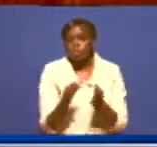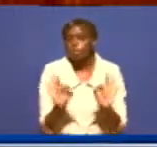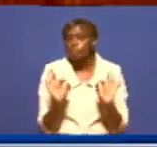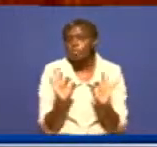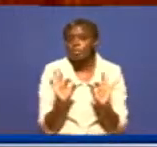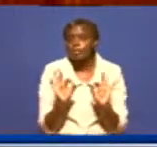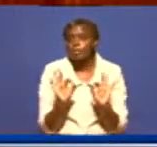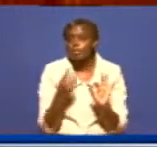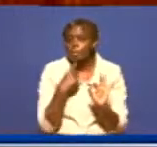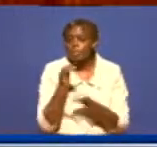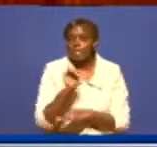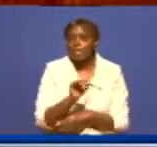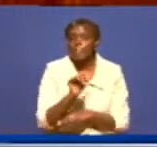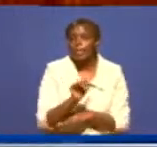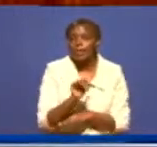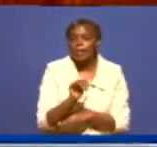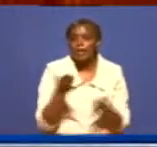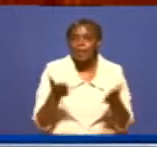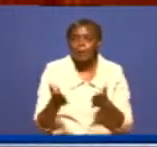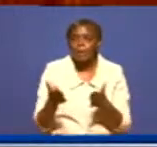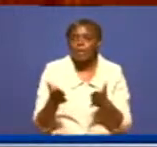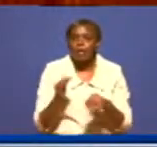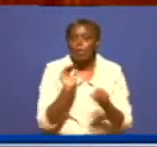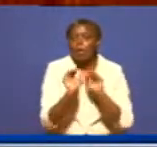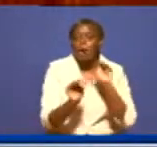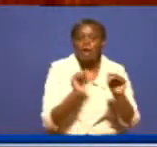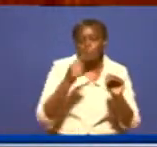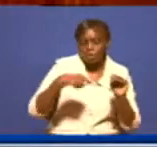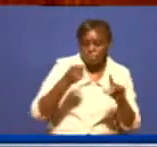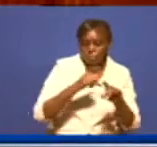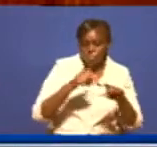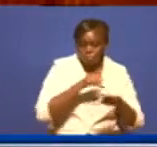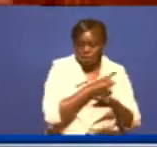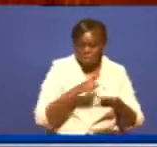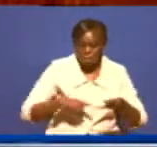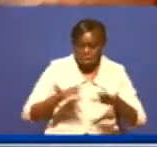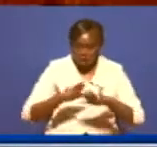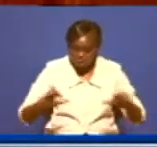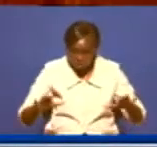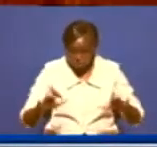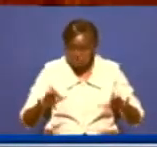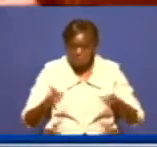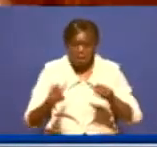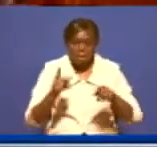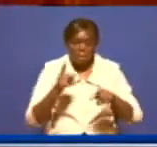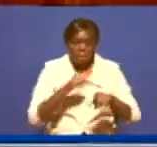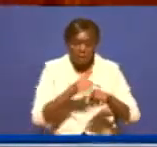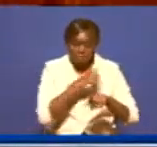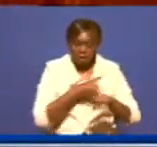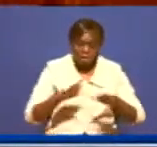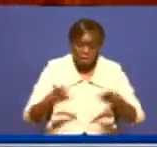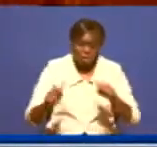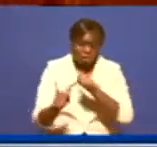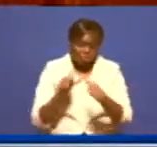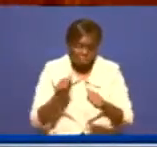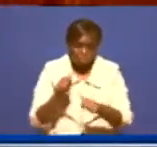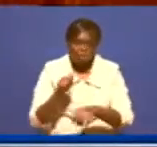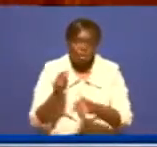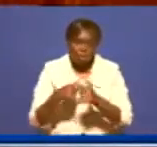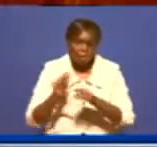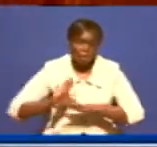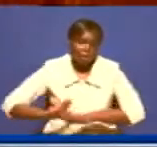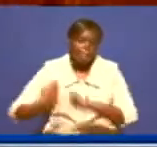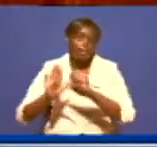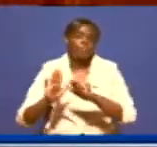to say that you now go and seek approval from the landlord, and if he refuses, then you can then choose to leave the